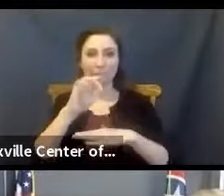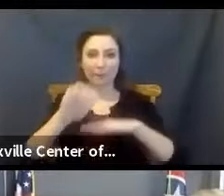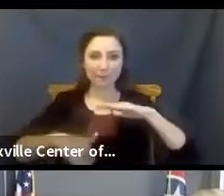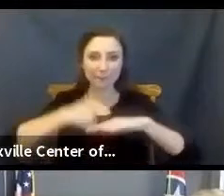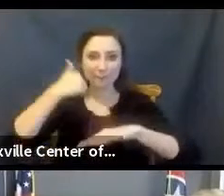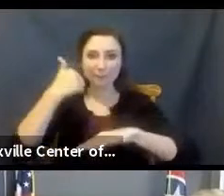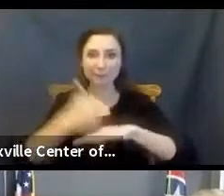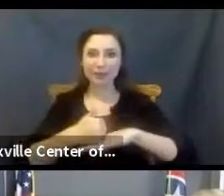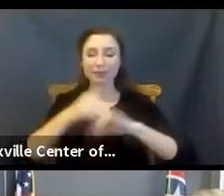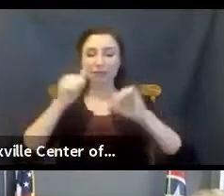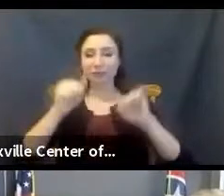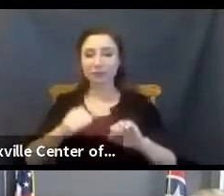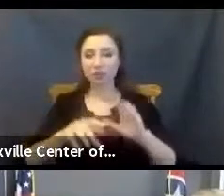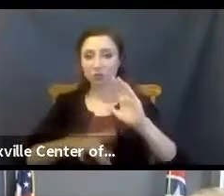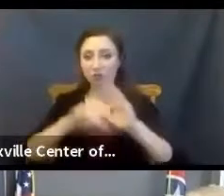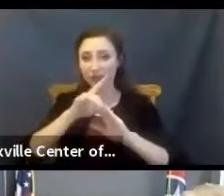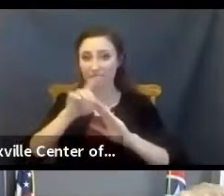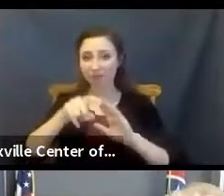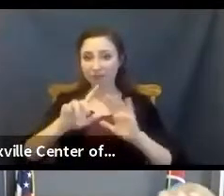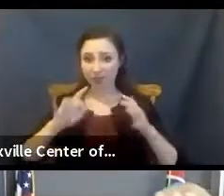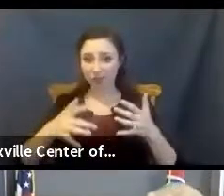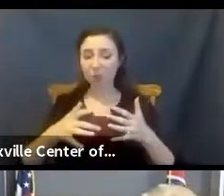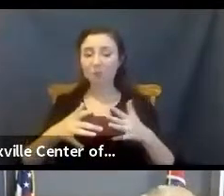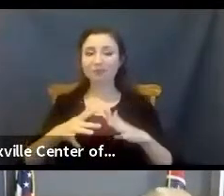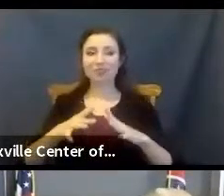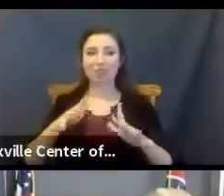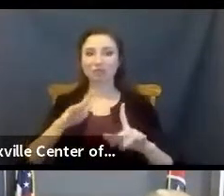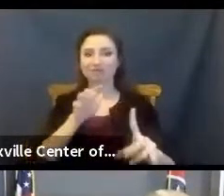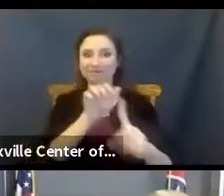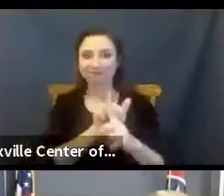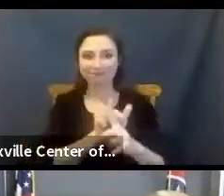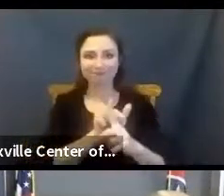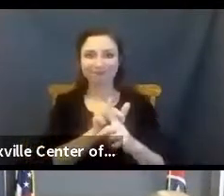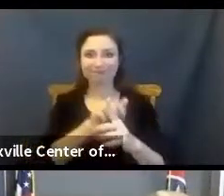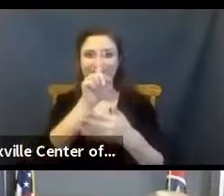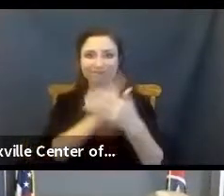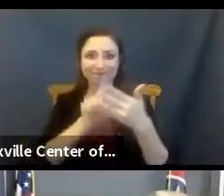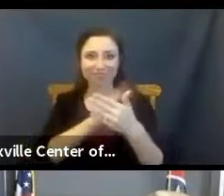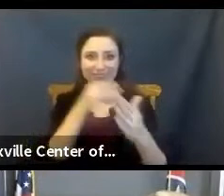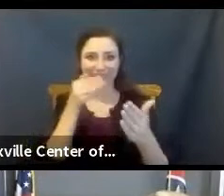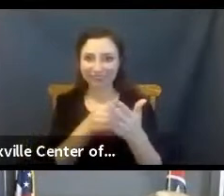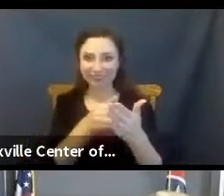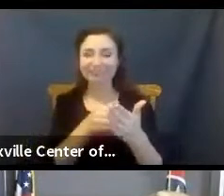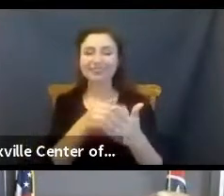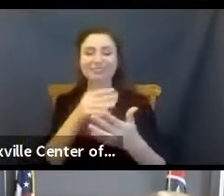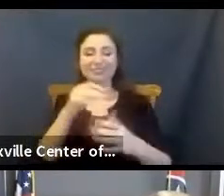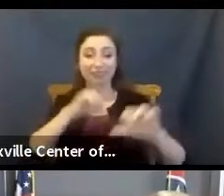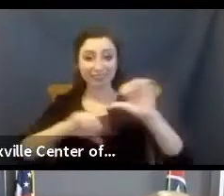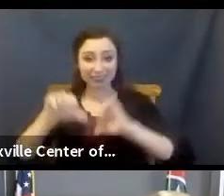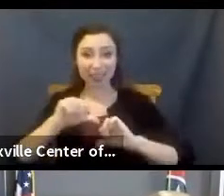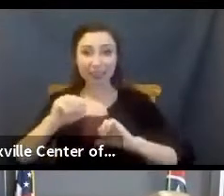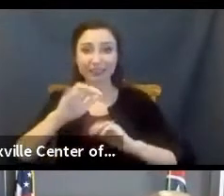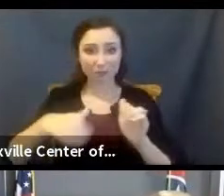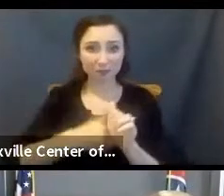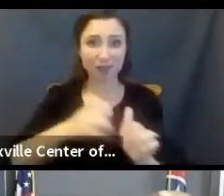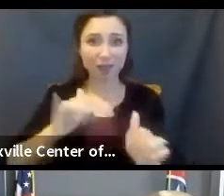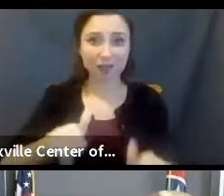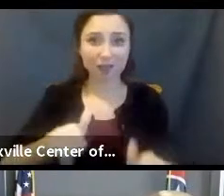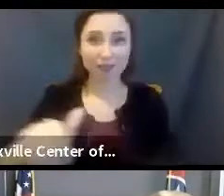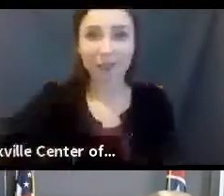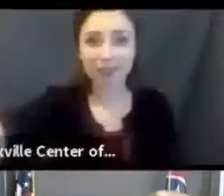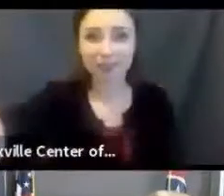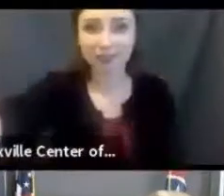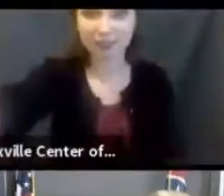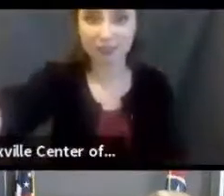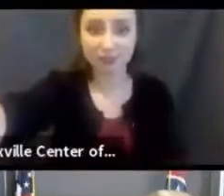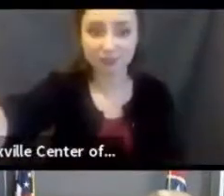findings of this group. That is, they're attacking the science behind that. This board is not obligated to a